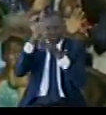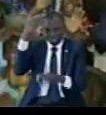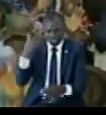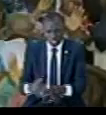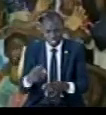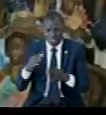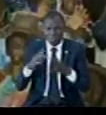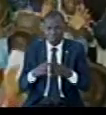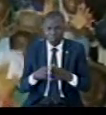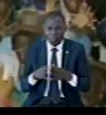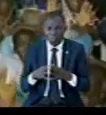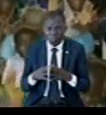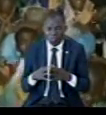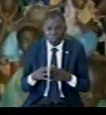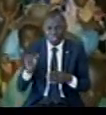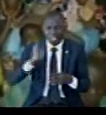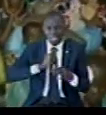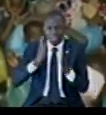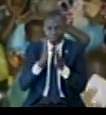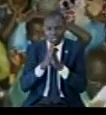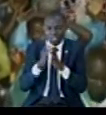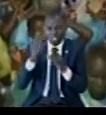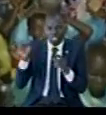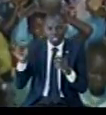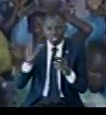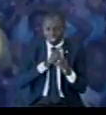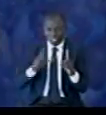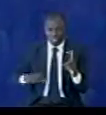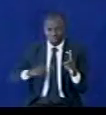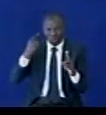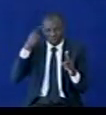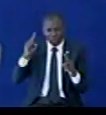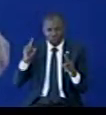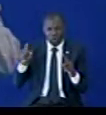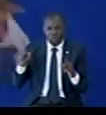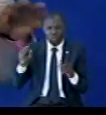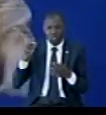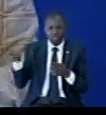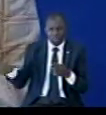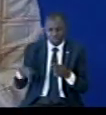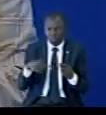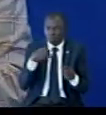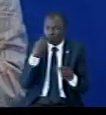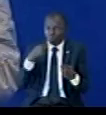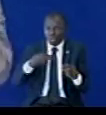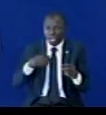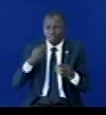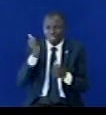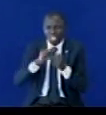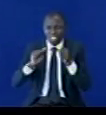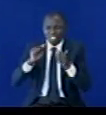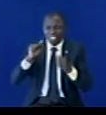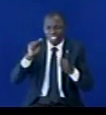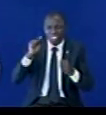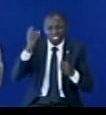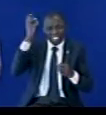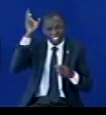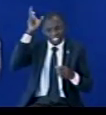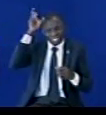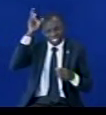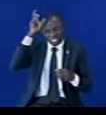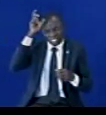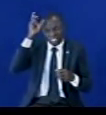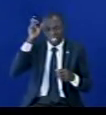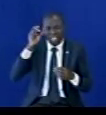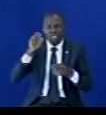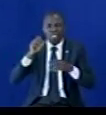name. I pray, Lord, for those who have any demonic oppression in their body, knocking their head or